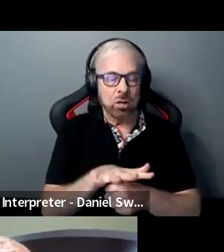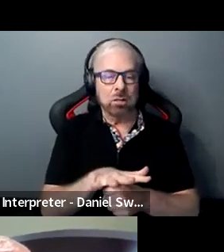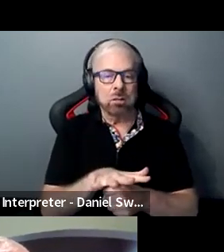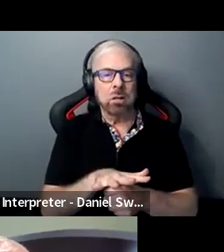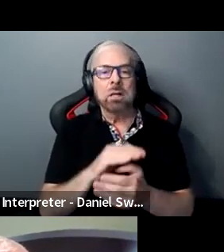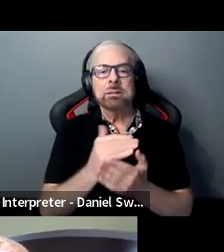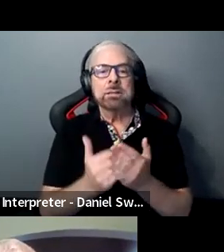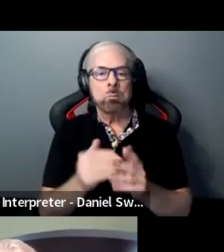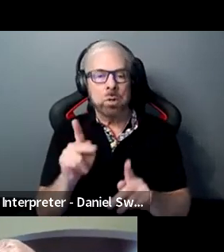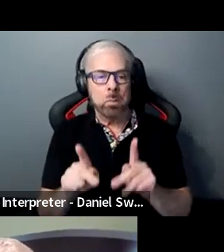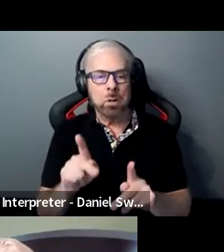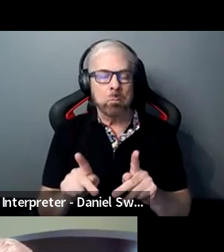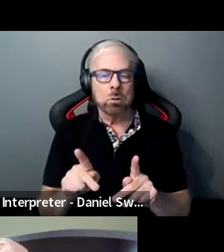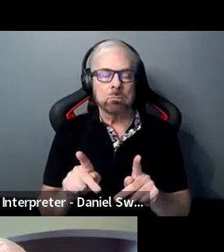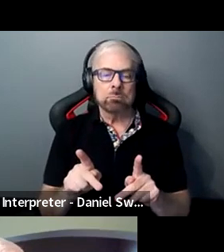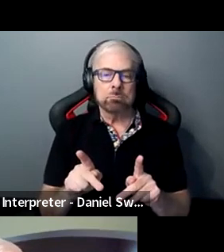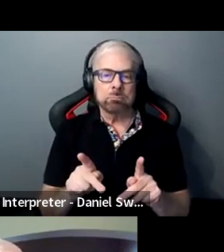some of the people that